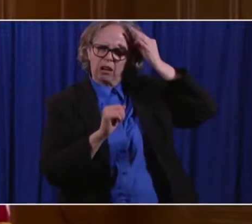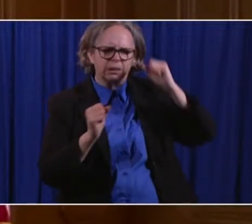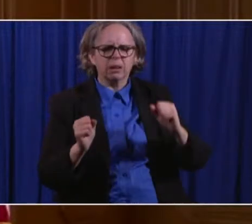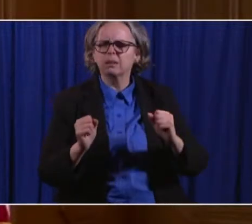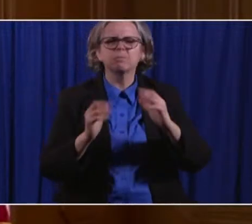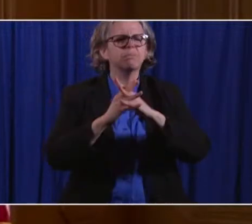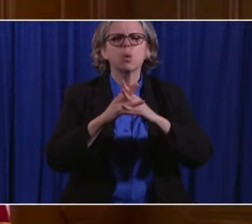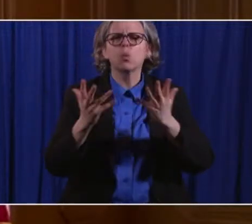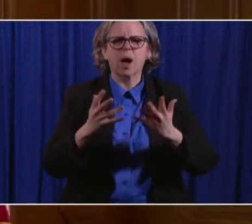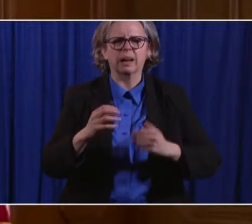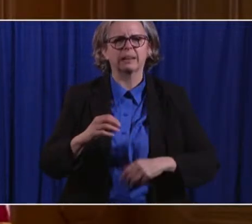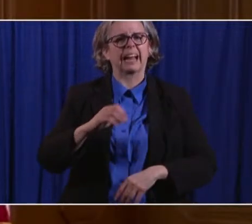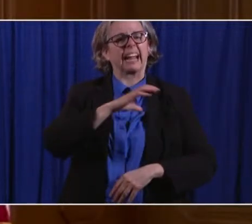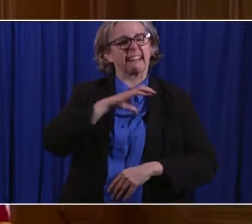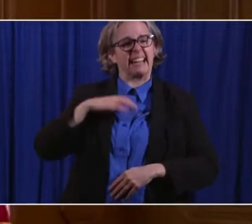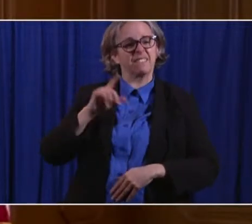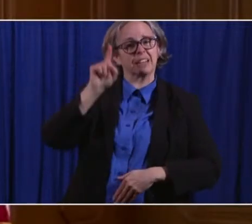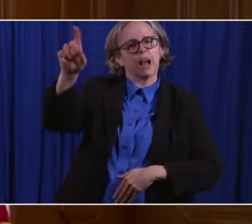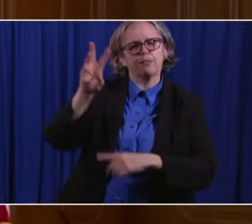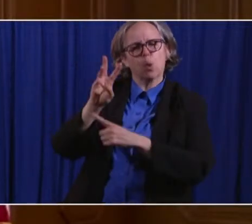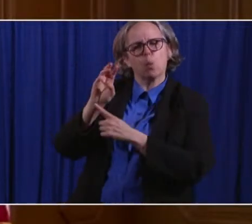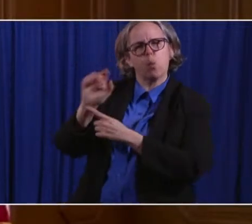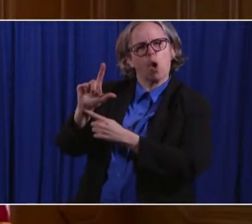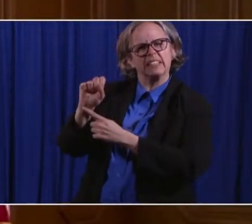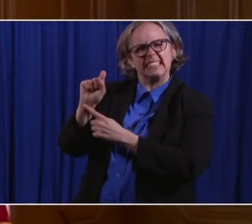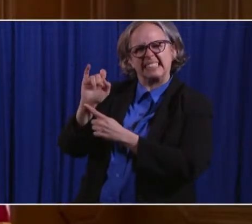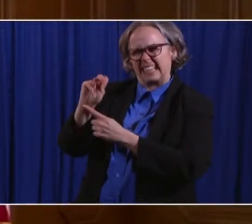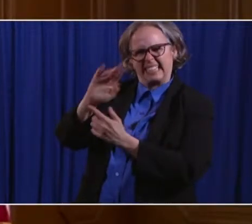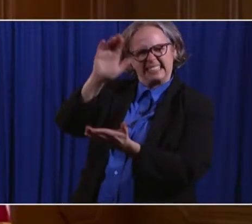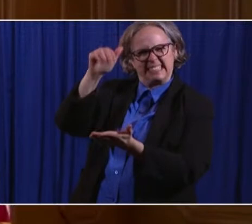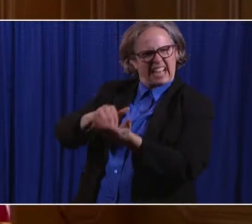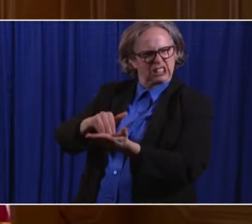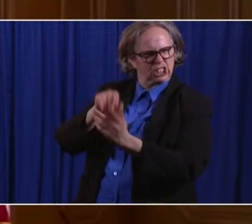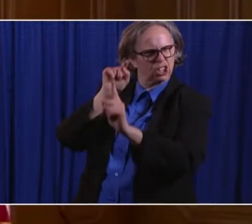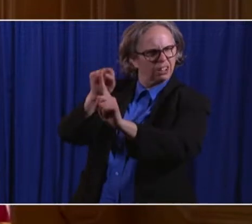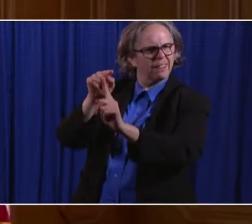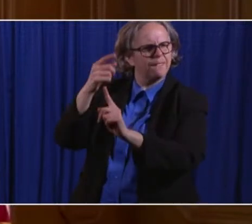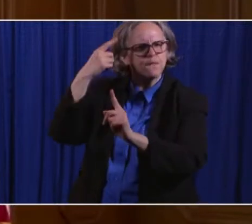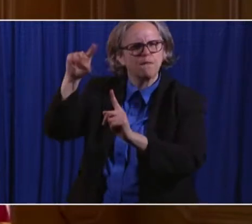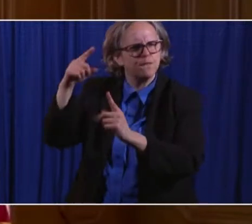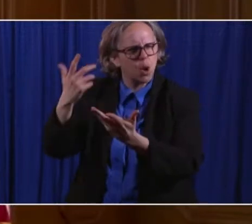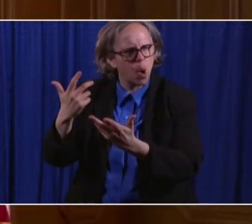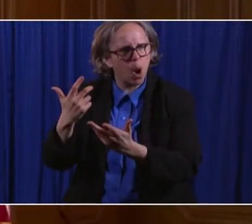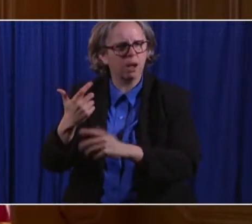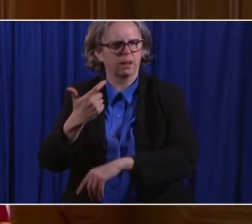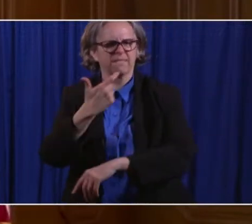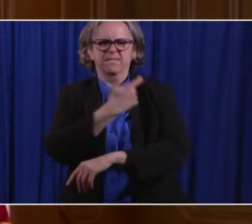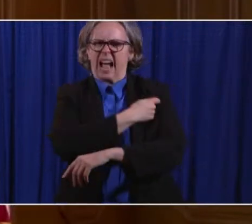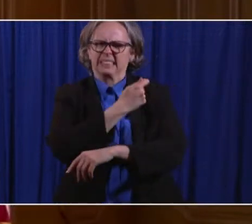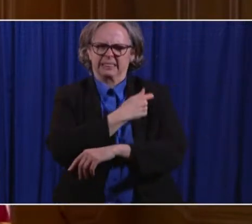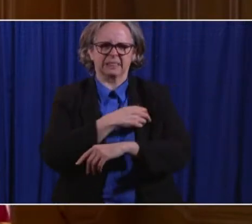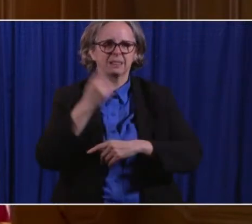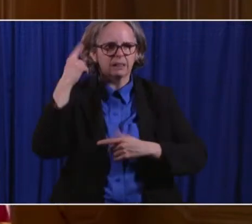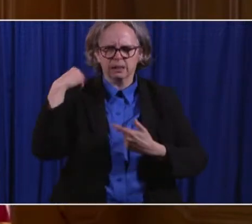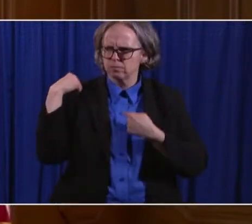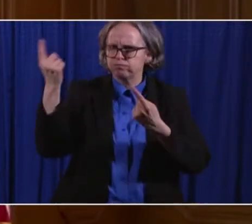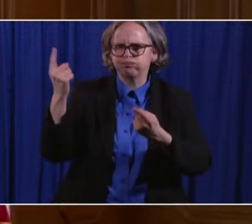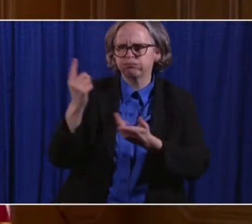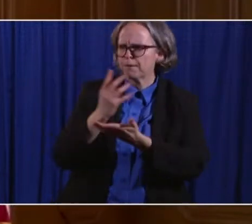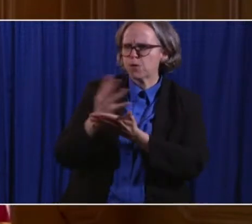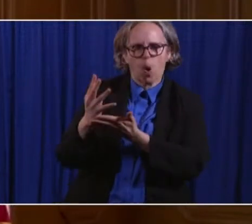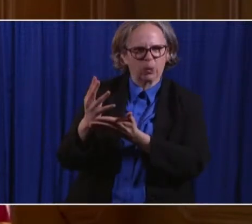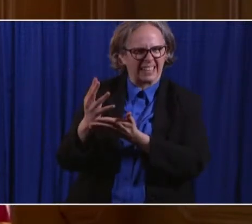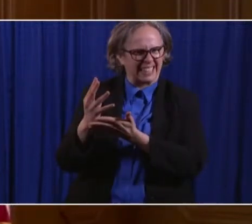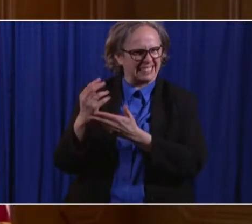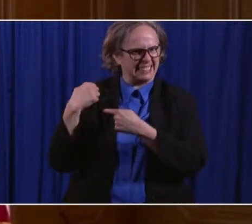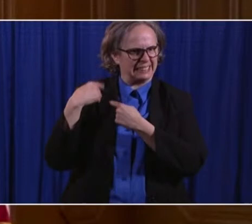Center. We're now in our 4th week of operation. This is an 8-week program, and so the